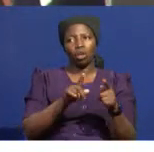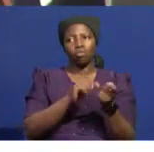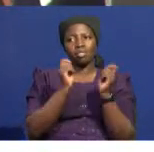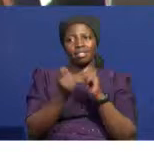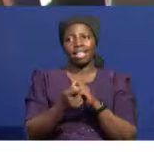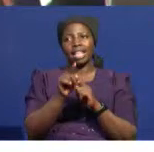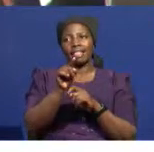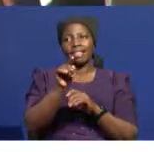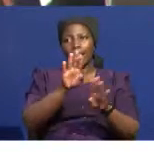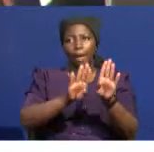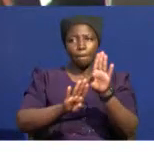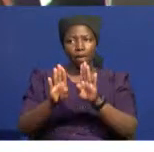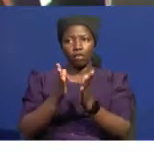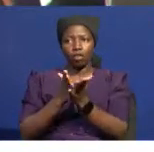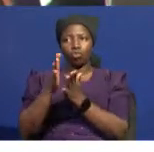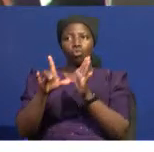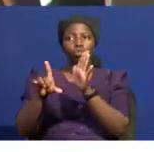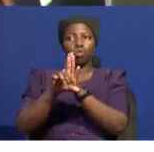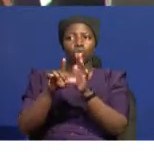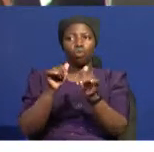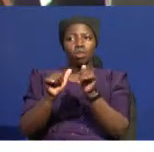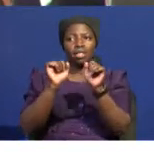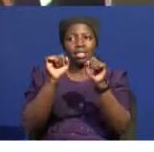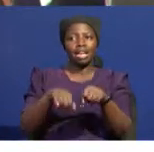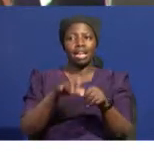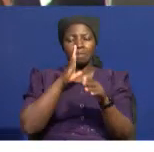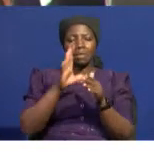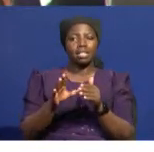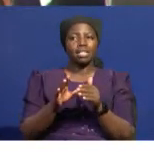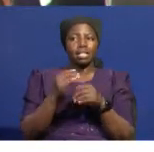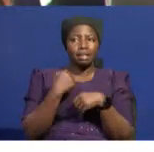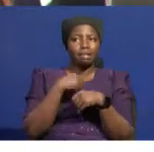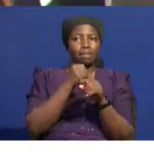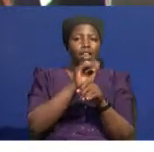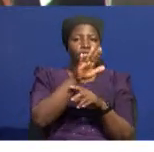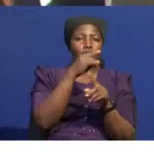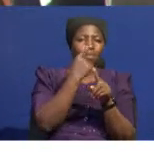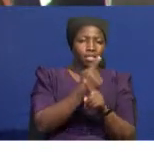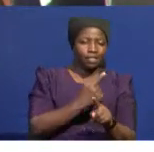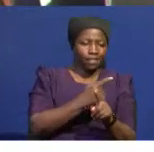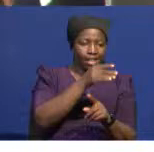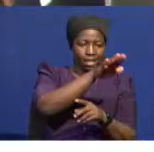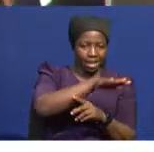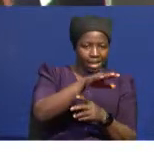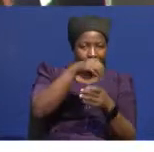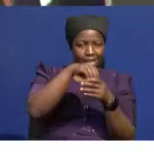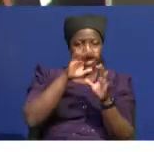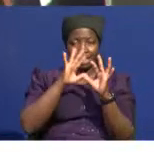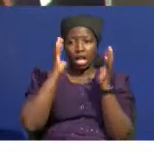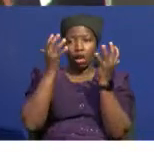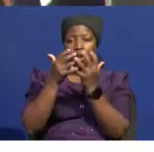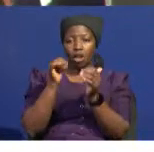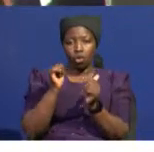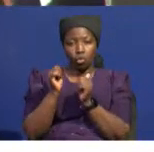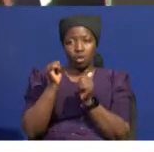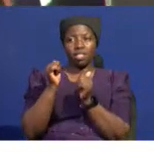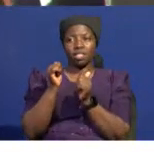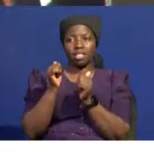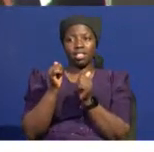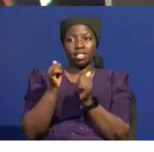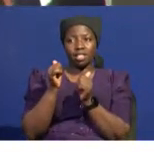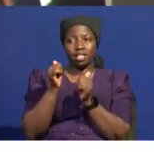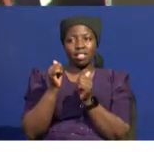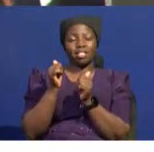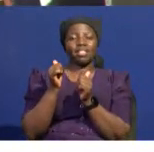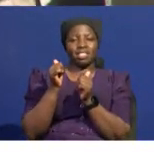through legislations that may be engineered from different quarters of the world that don't appreciate